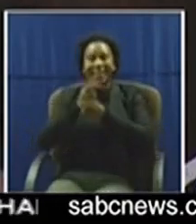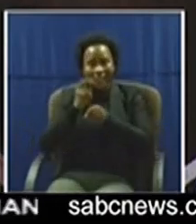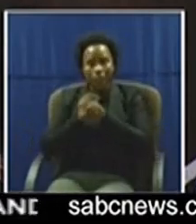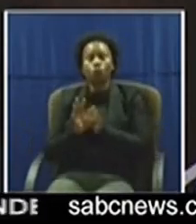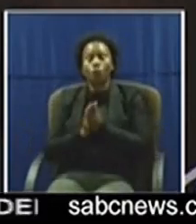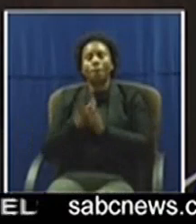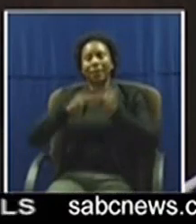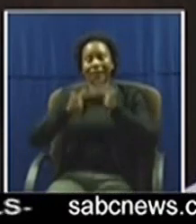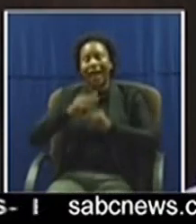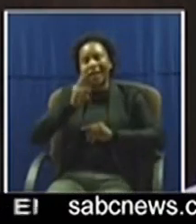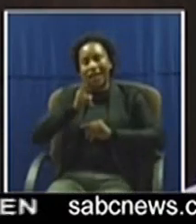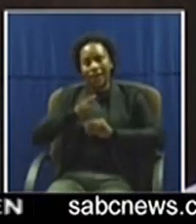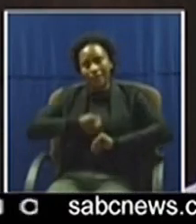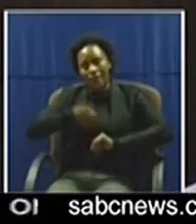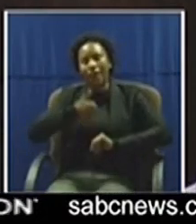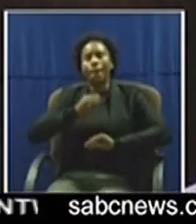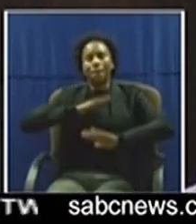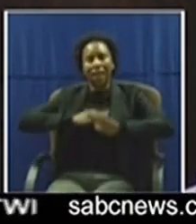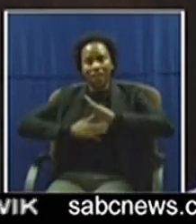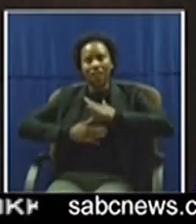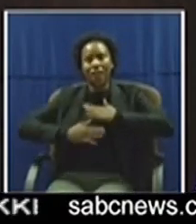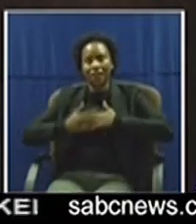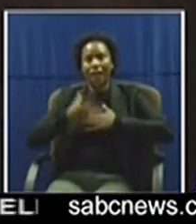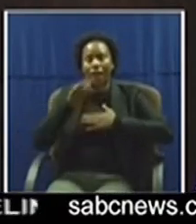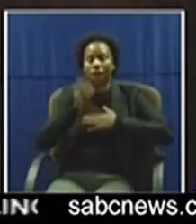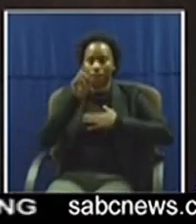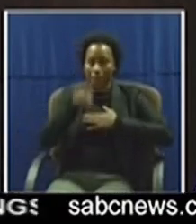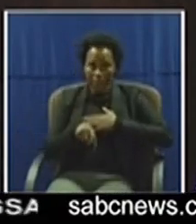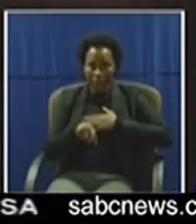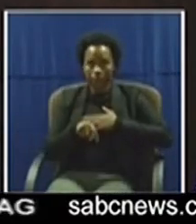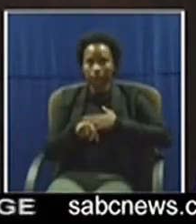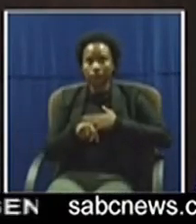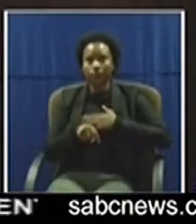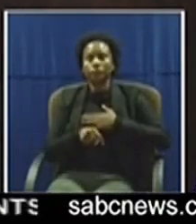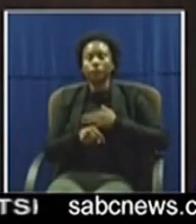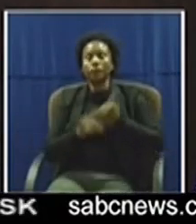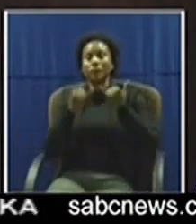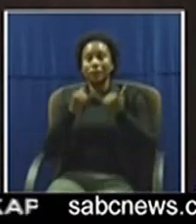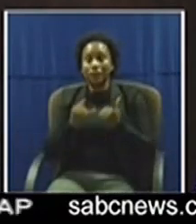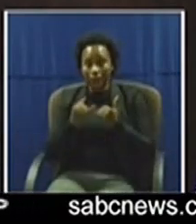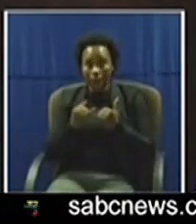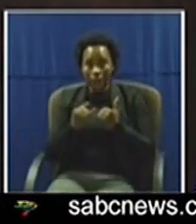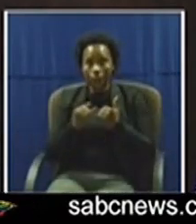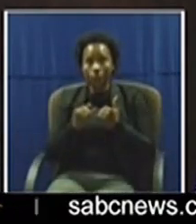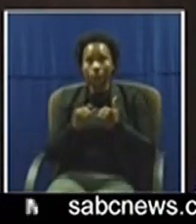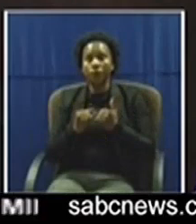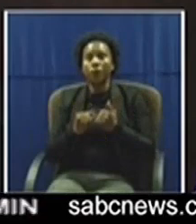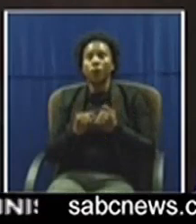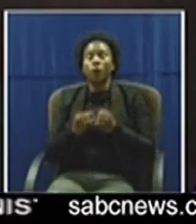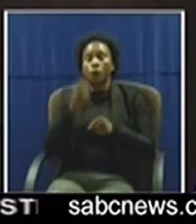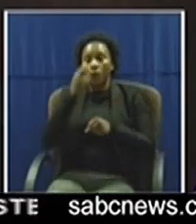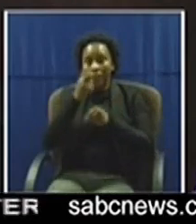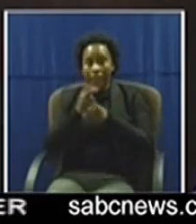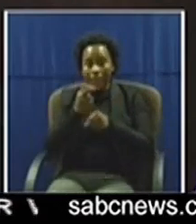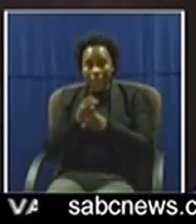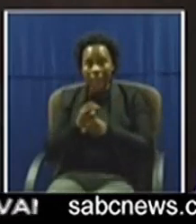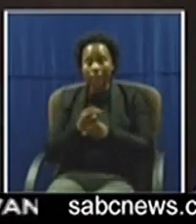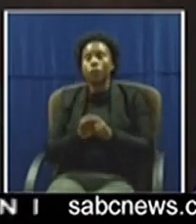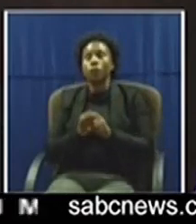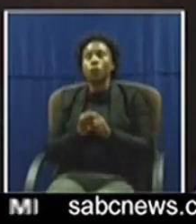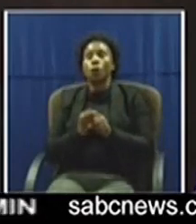inventions. But what COVID helped to do to some extent was remove the blinkers from the eyes of those who didn't want to